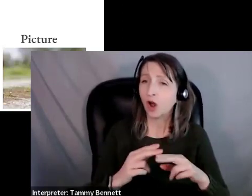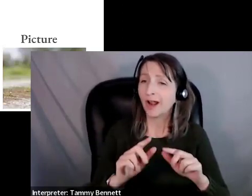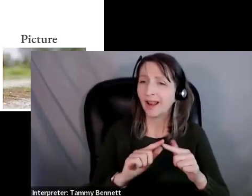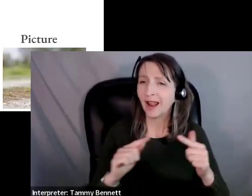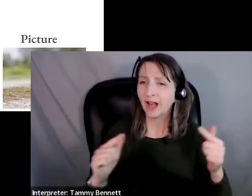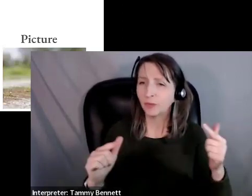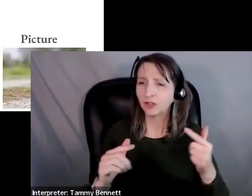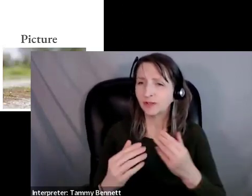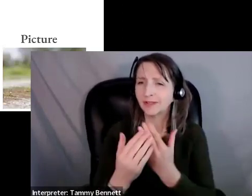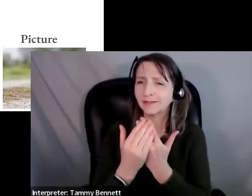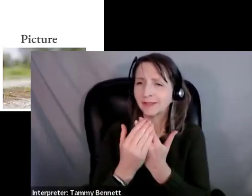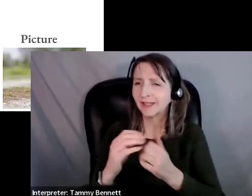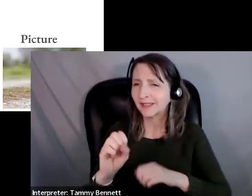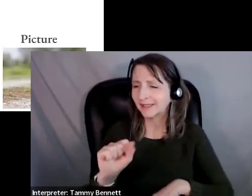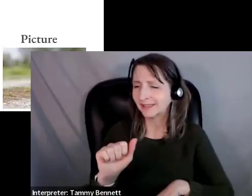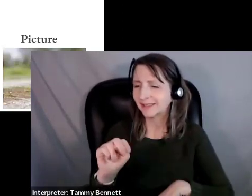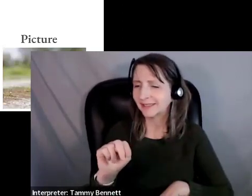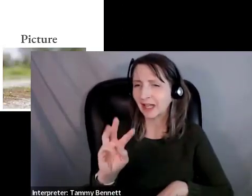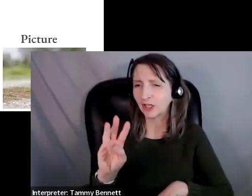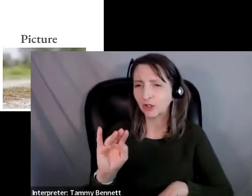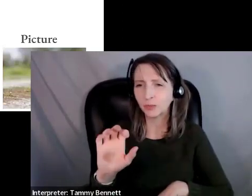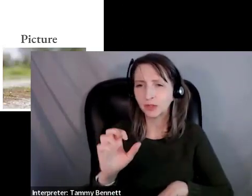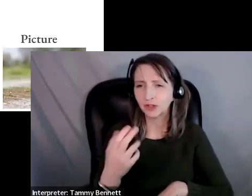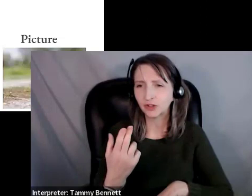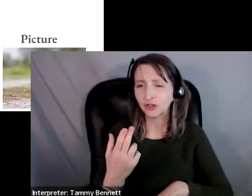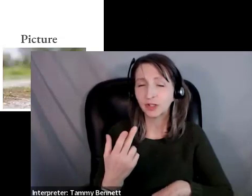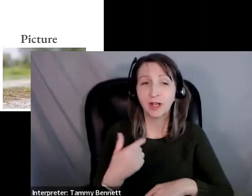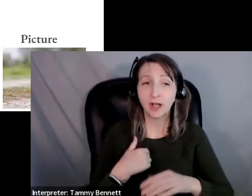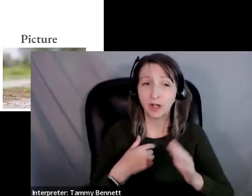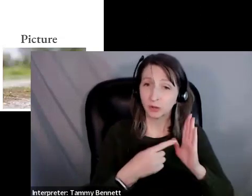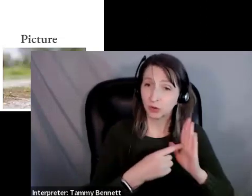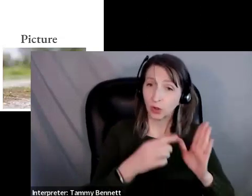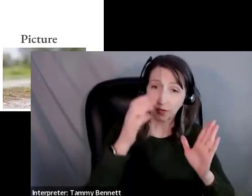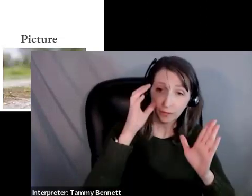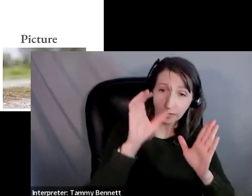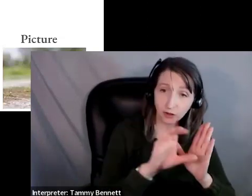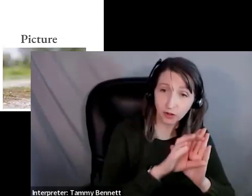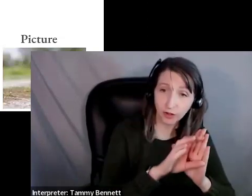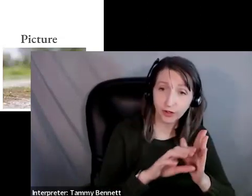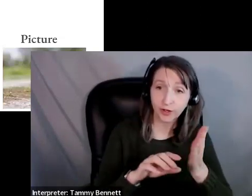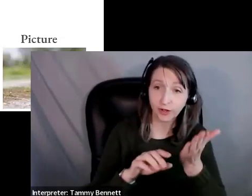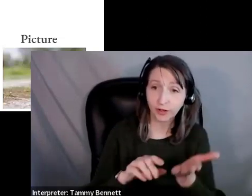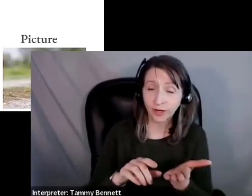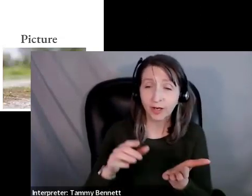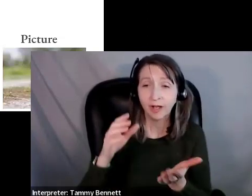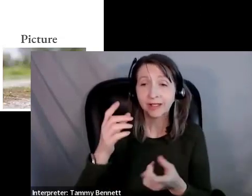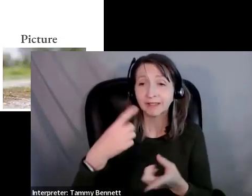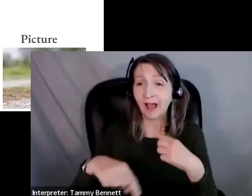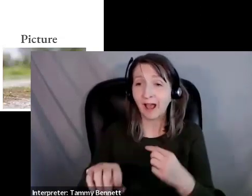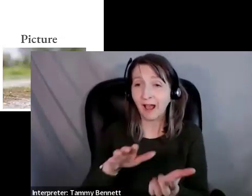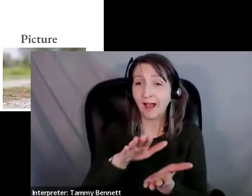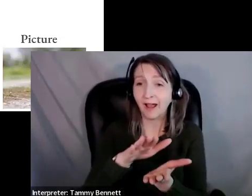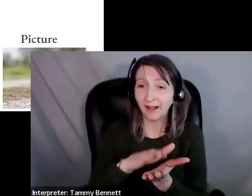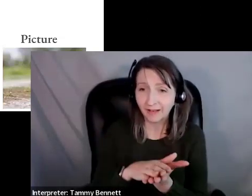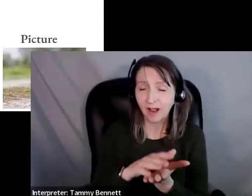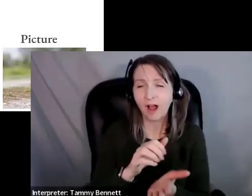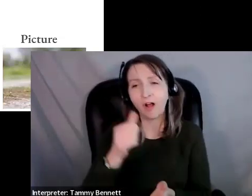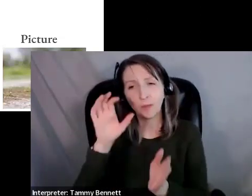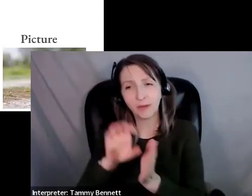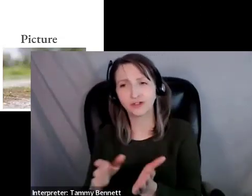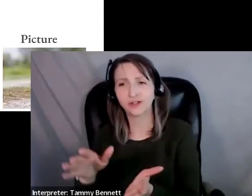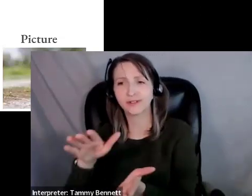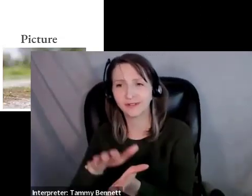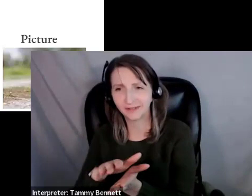connecting all these linguistic concepts. So maybe I'm going to show them the picture that I'm going to sign. I'm going to show them a picture. So again, the picture could be whether